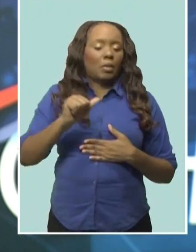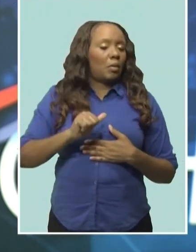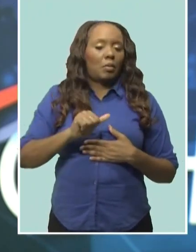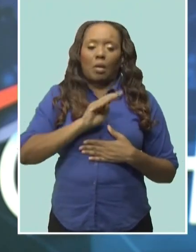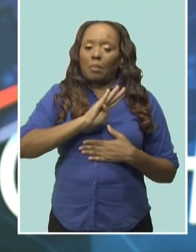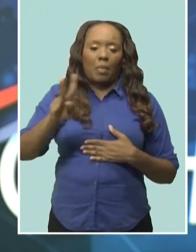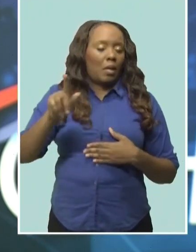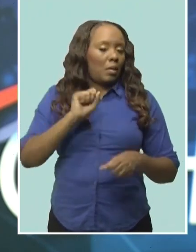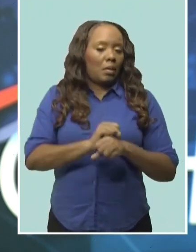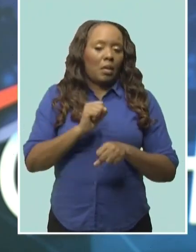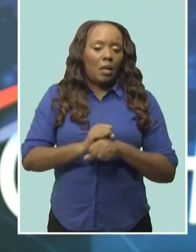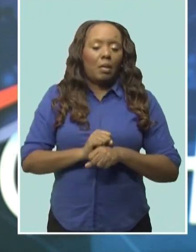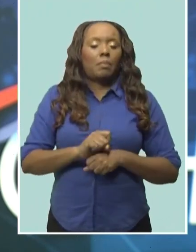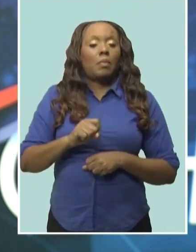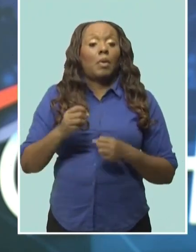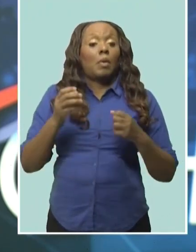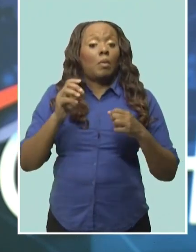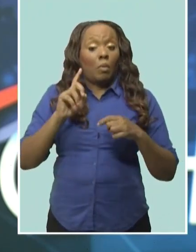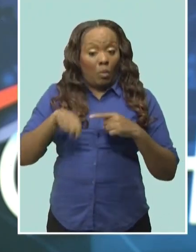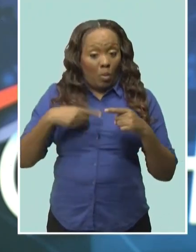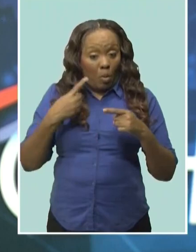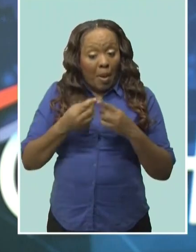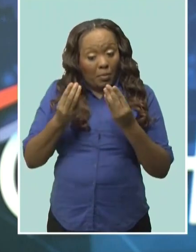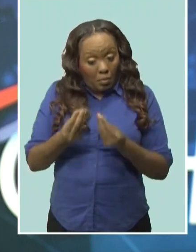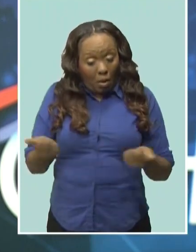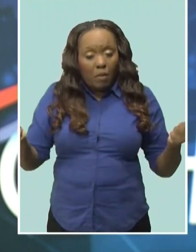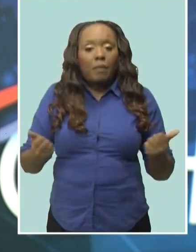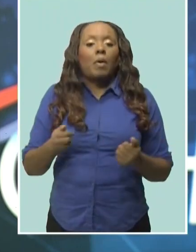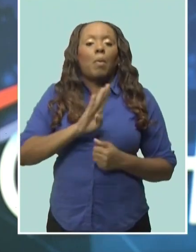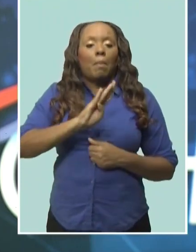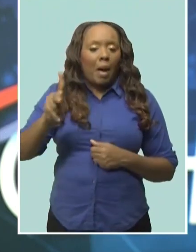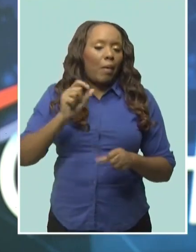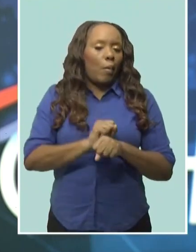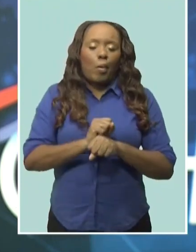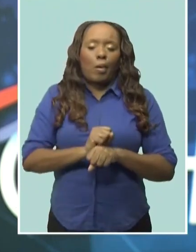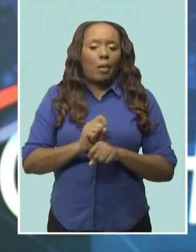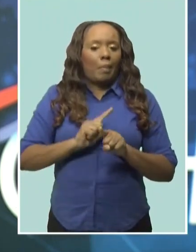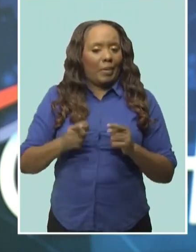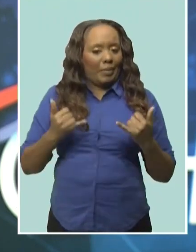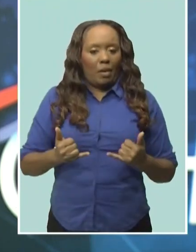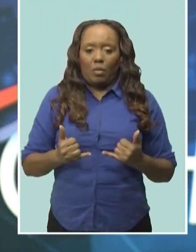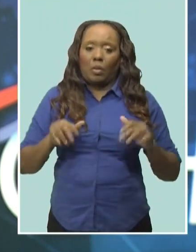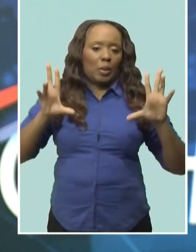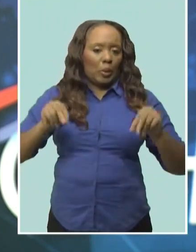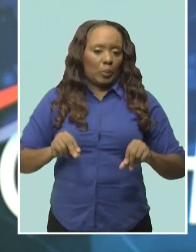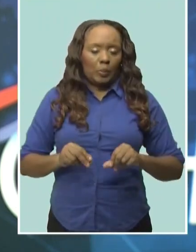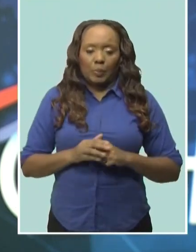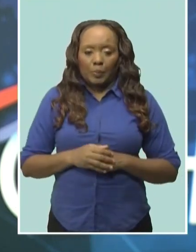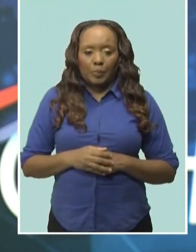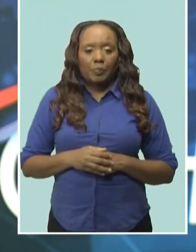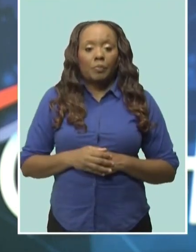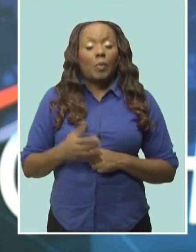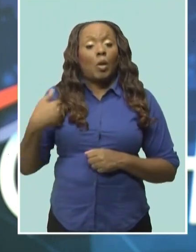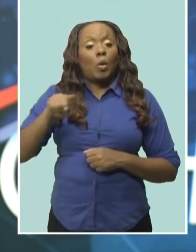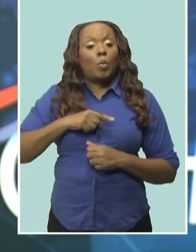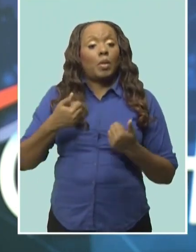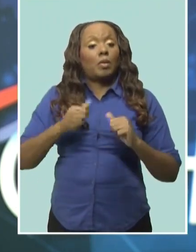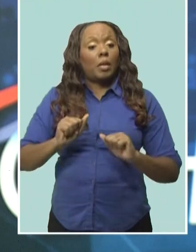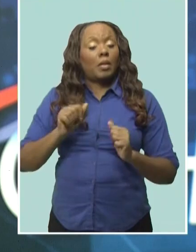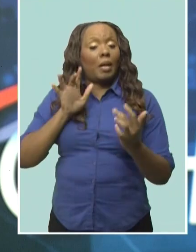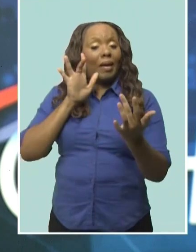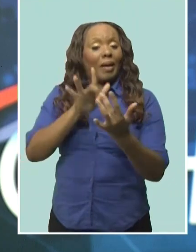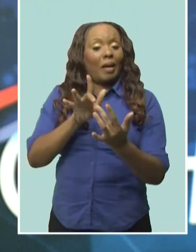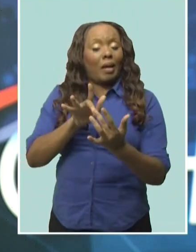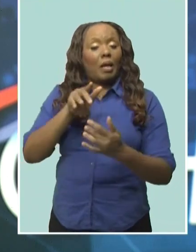willing to remain off the job until the matter is resolved. CBC News also tried to contact the Public Relations Department of the Sanitation